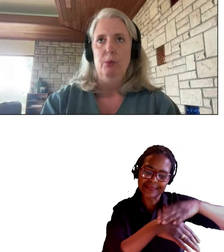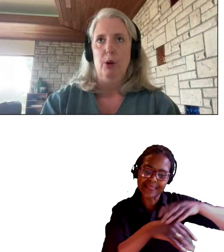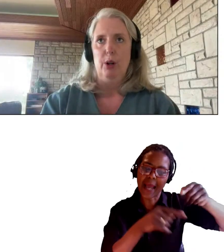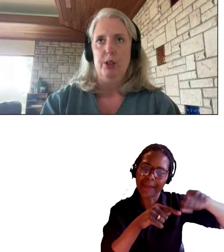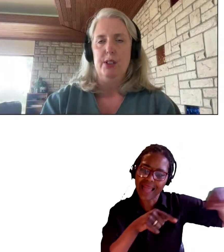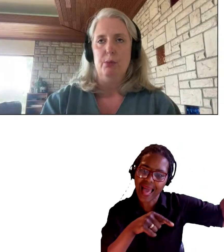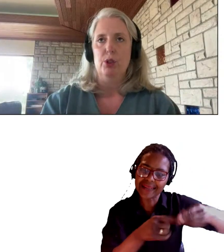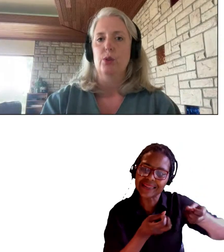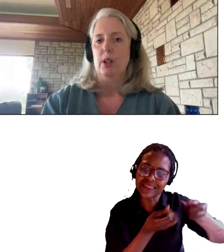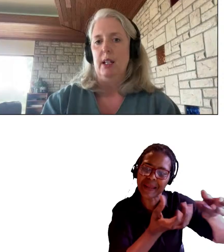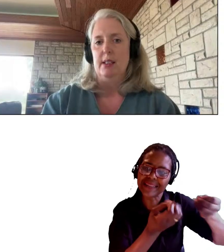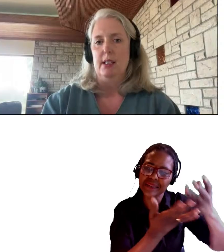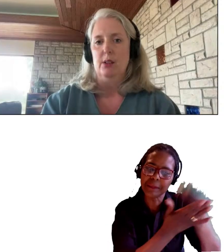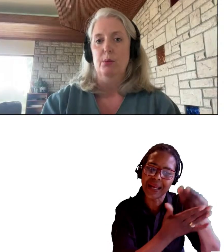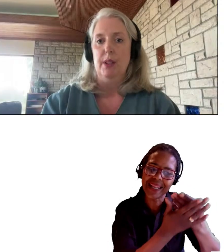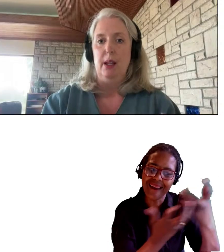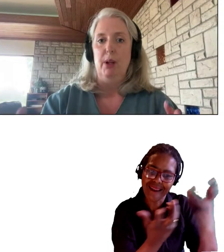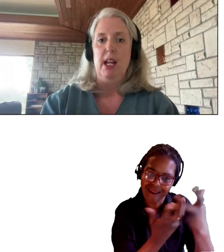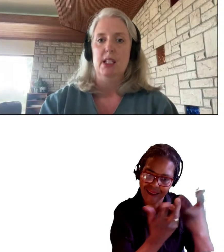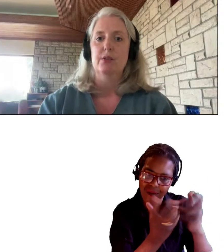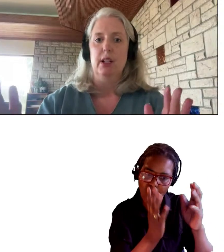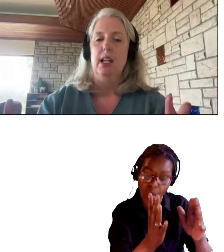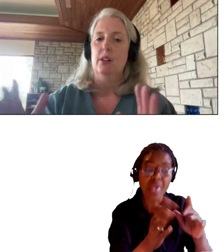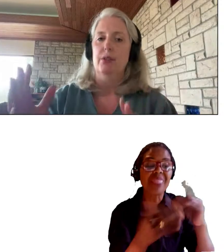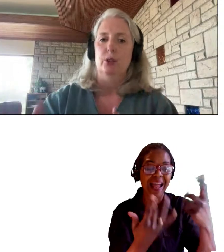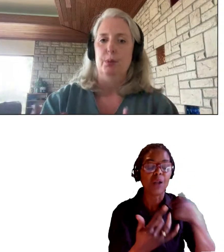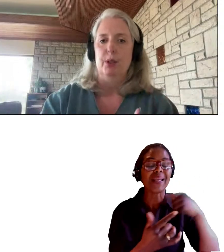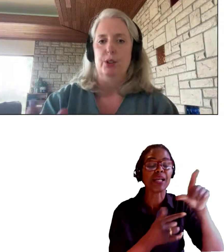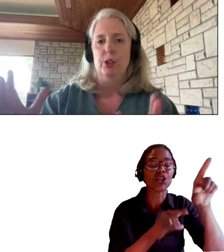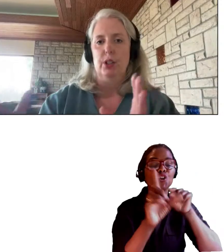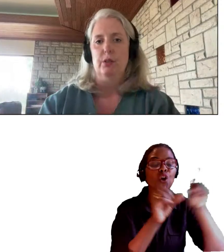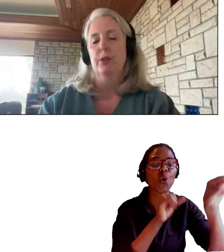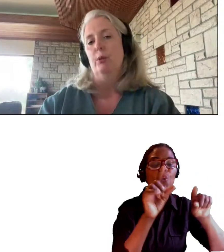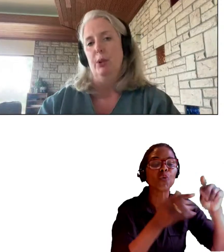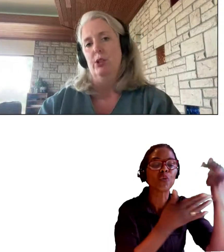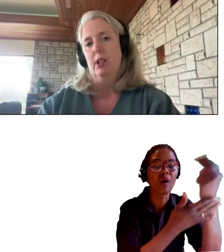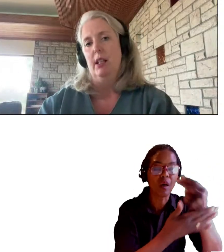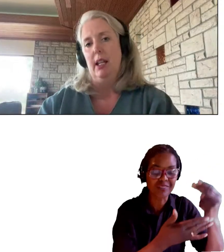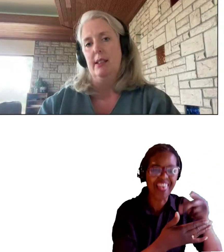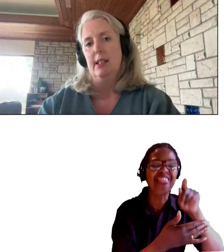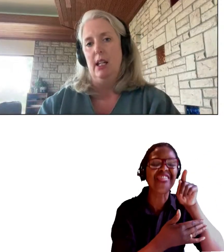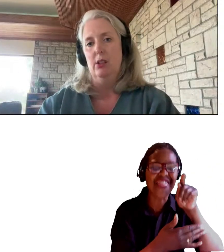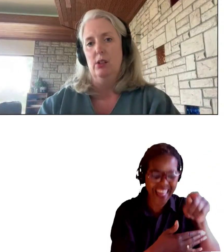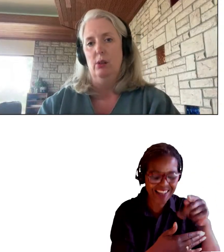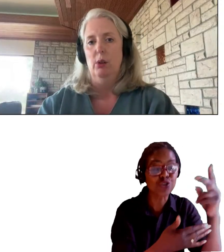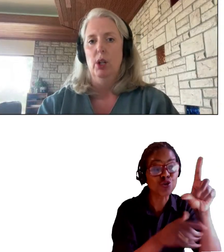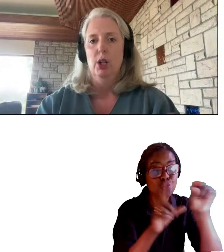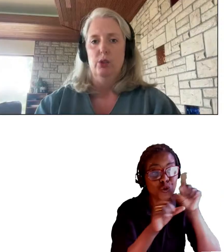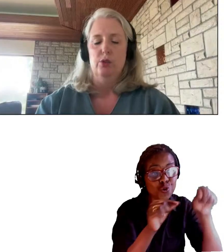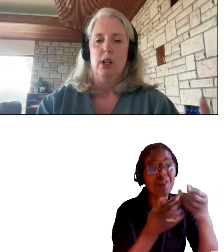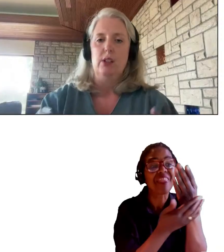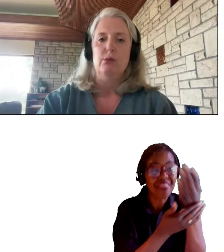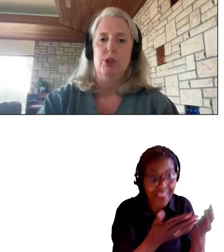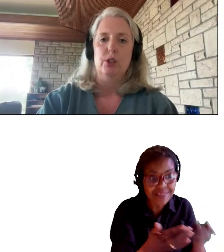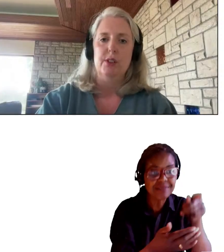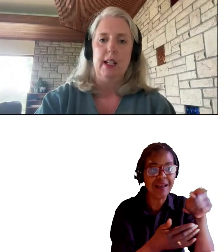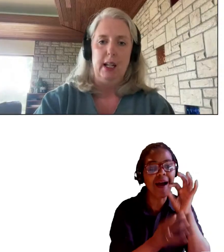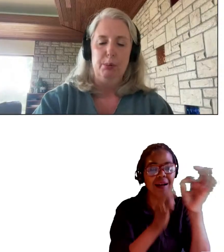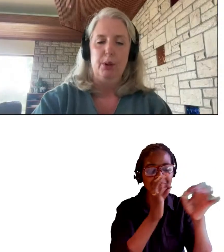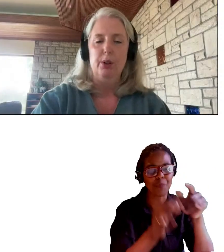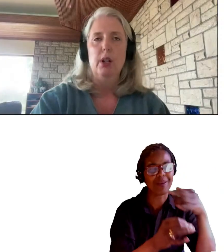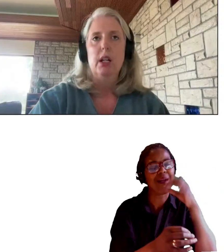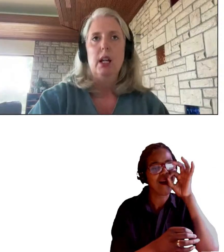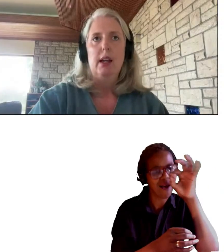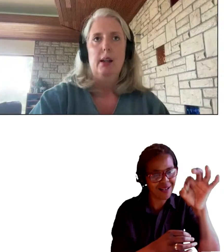in artists that were shortlisted, we asked for like a full production and full budget at that stage. So just trying to reduce